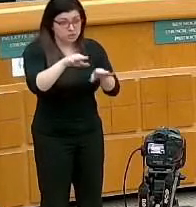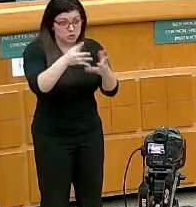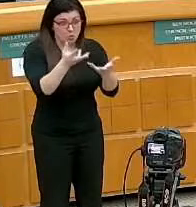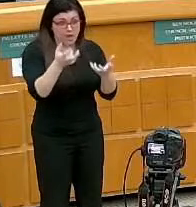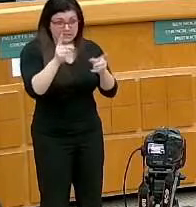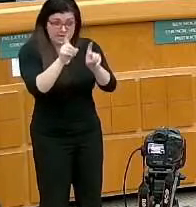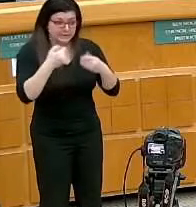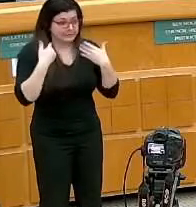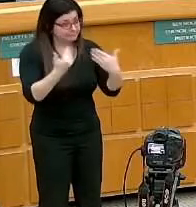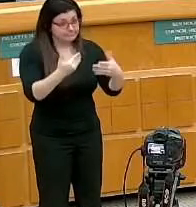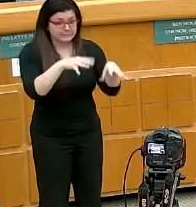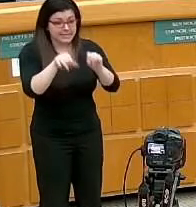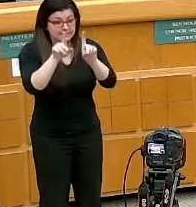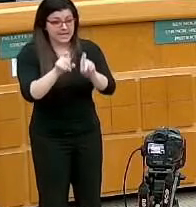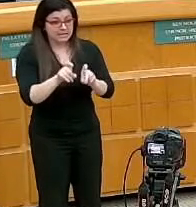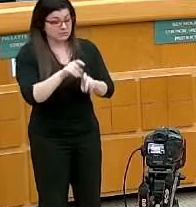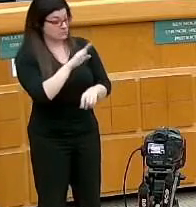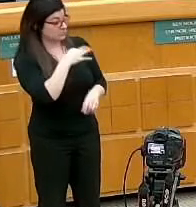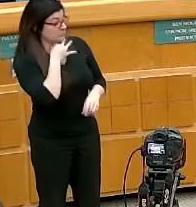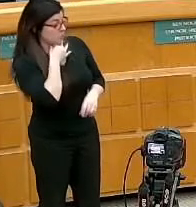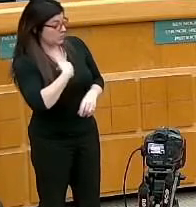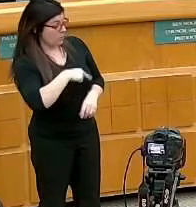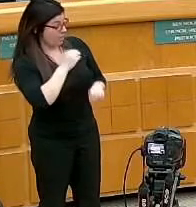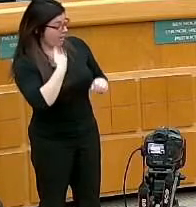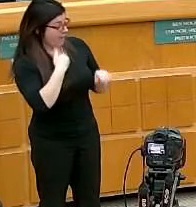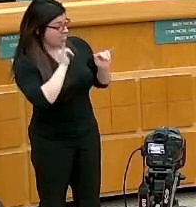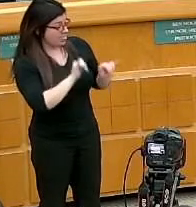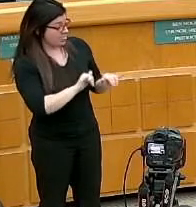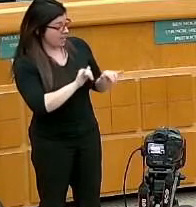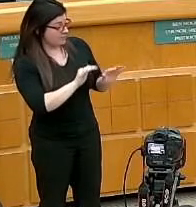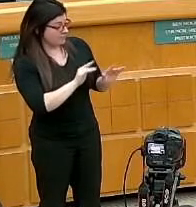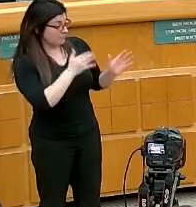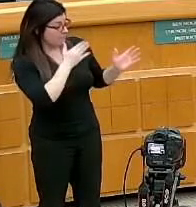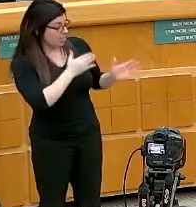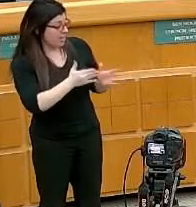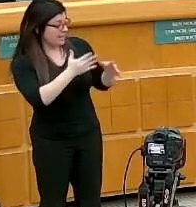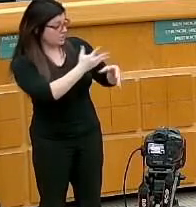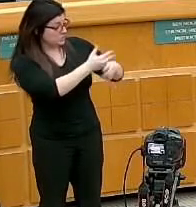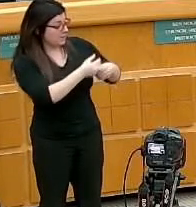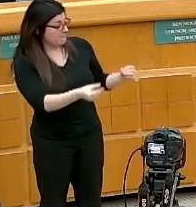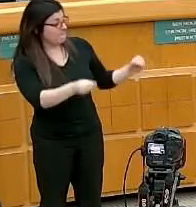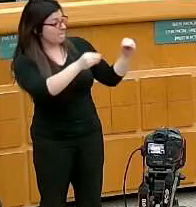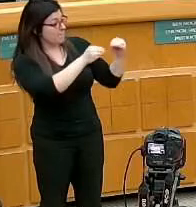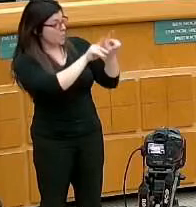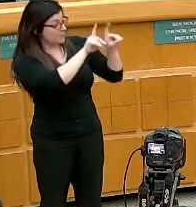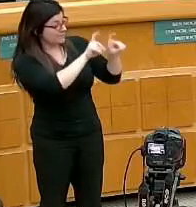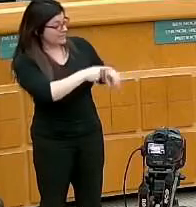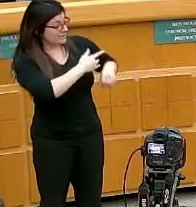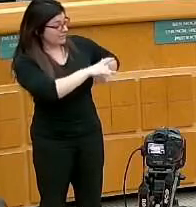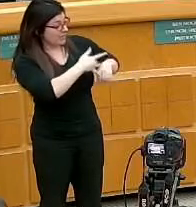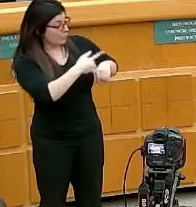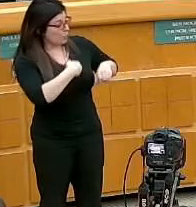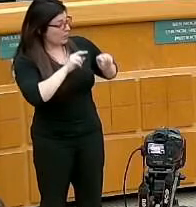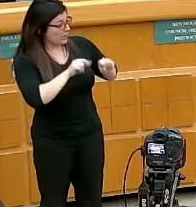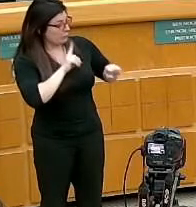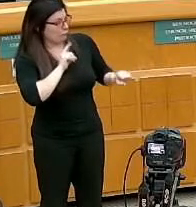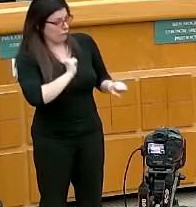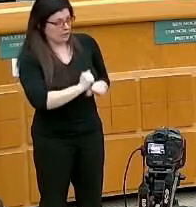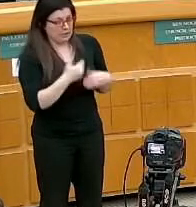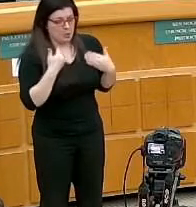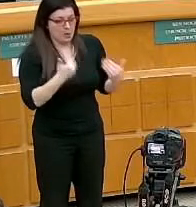to expand testing, to ask for more testing supplies? To really get an idea